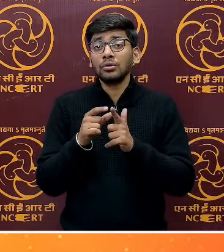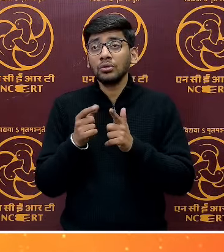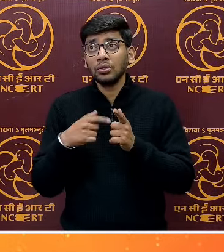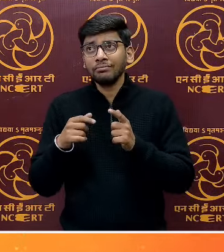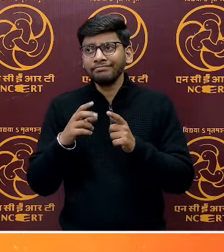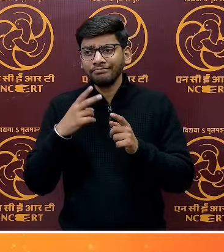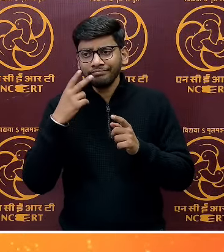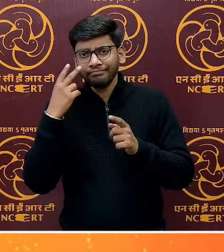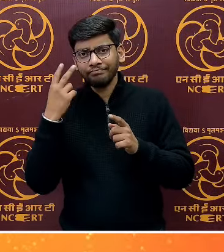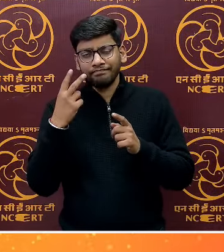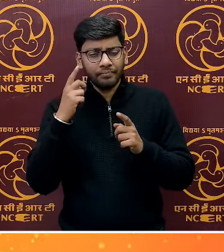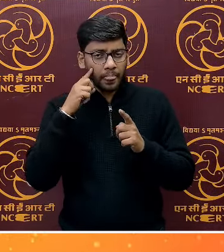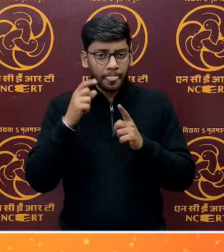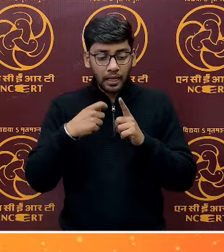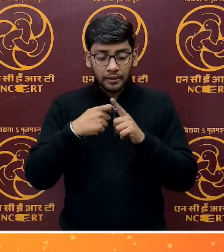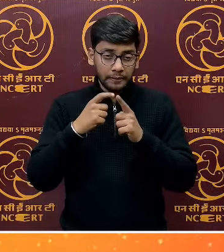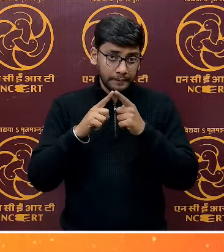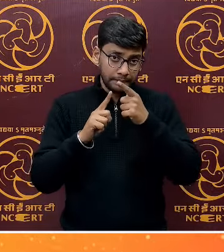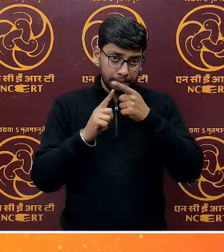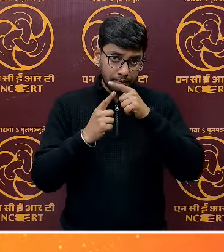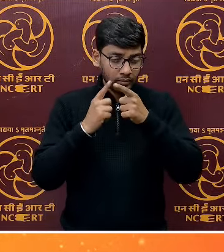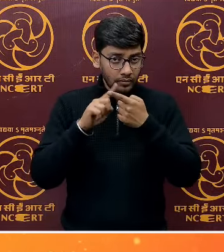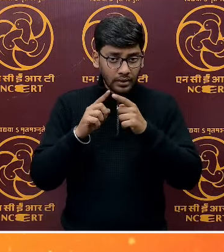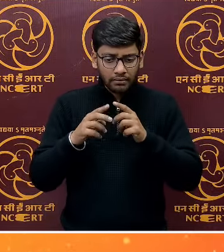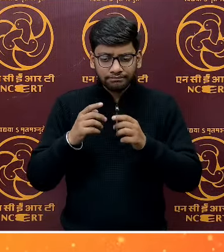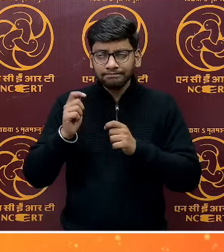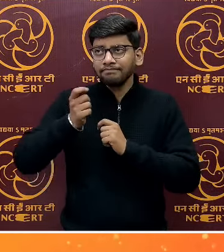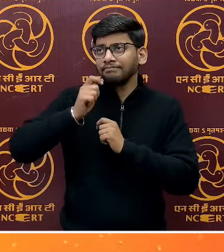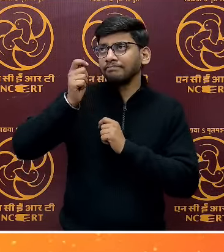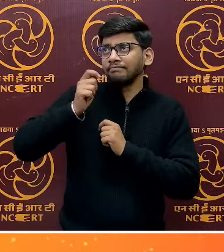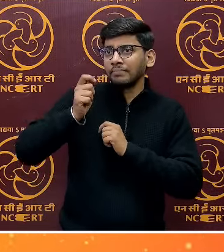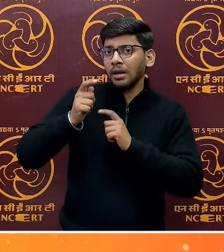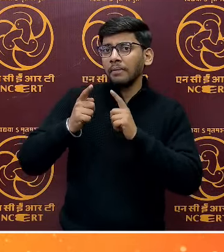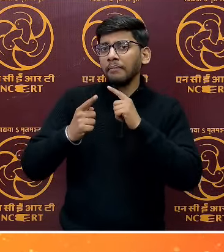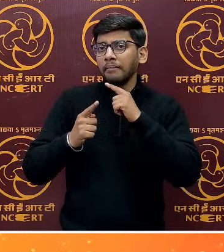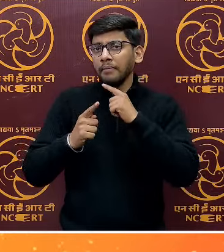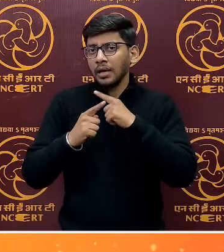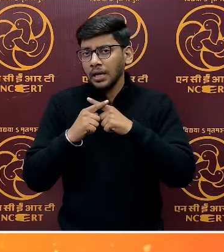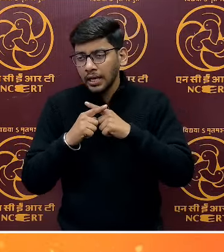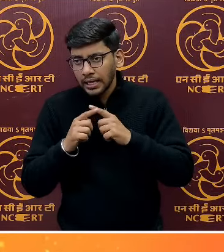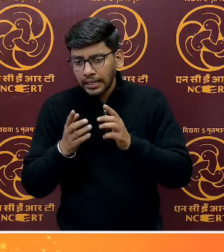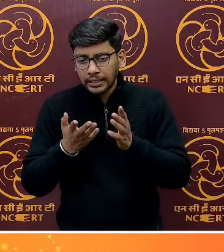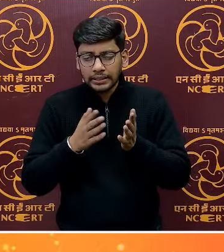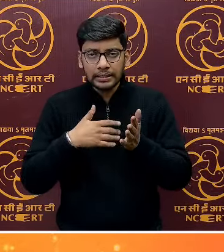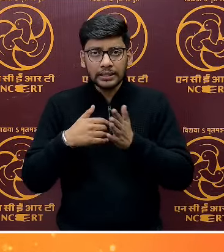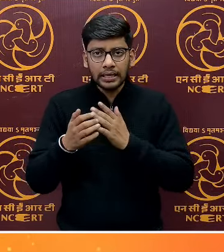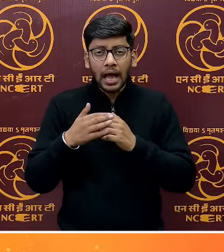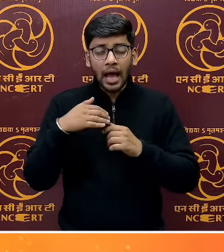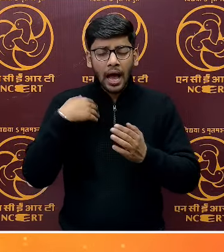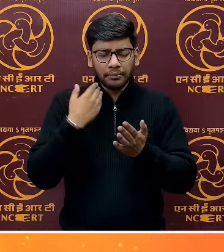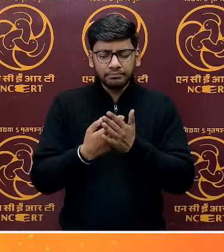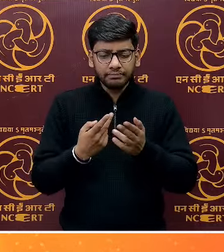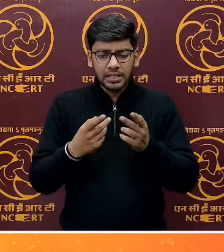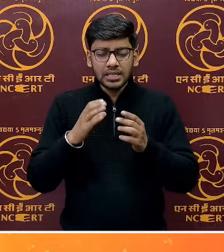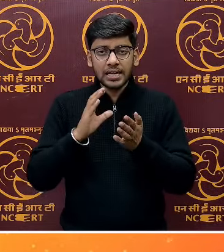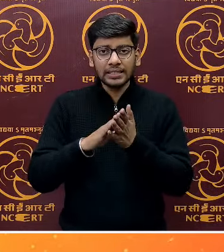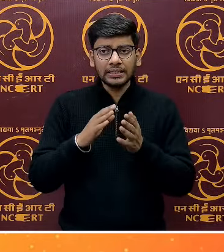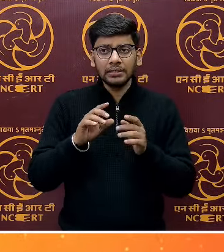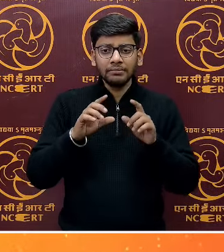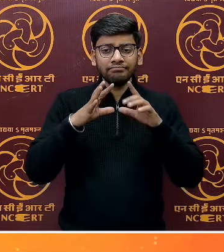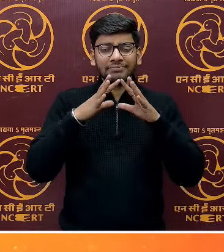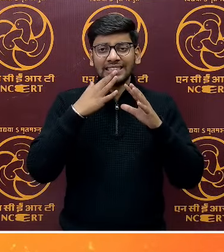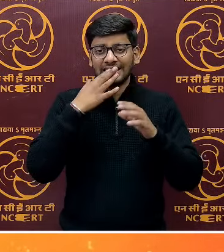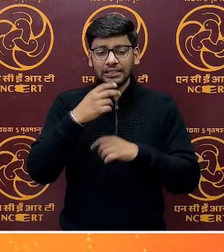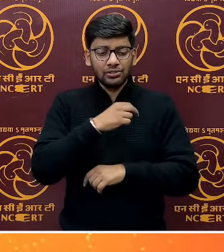the history of kite flying in the world. It's a Okay. very old tradition that Yes. started in China. We'll talk about it in a minute.